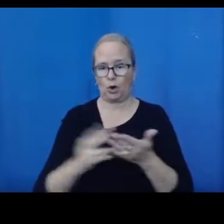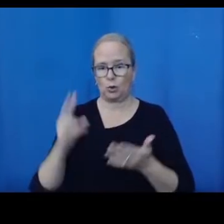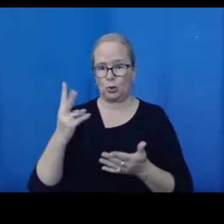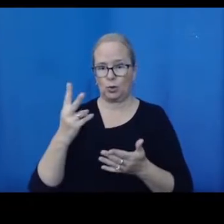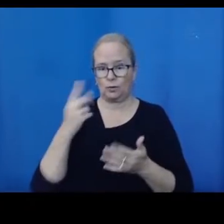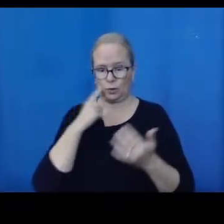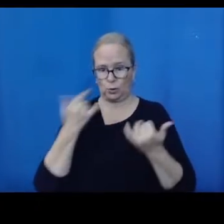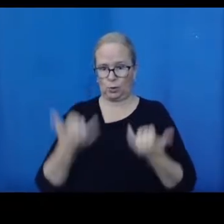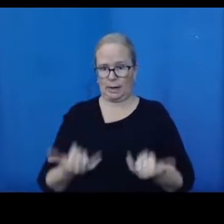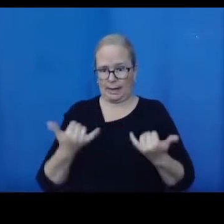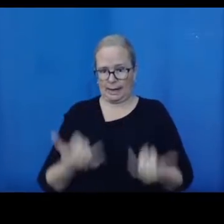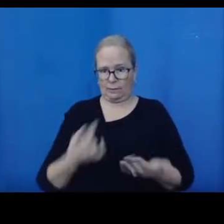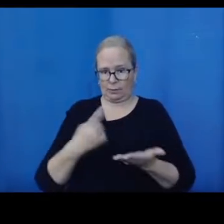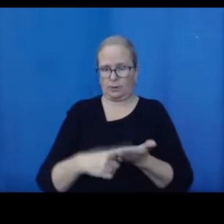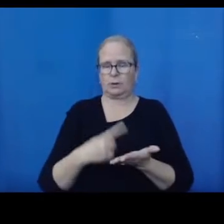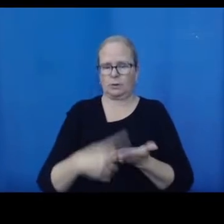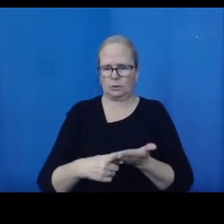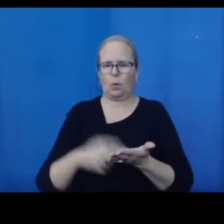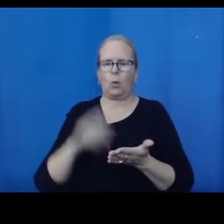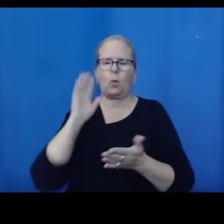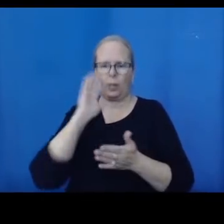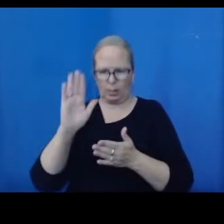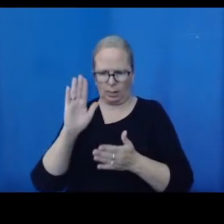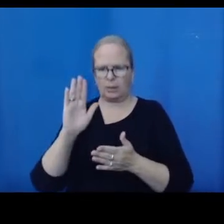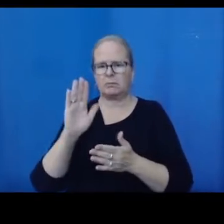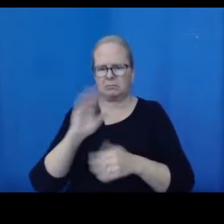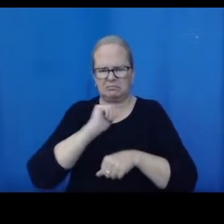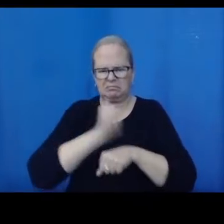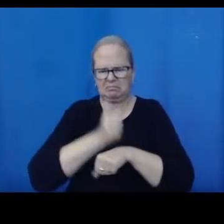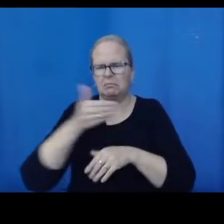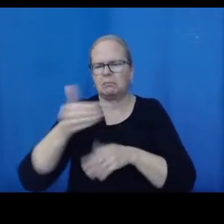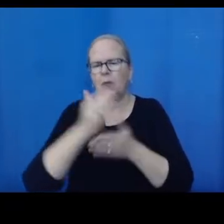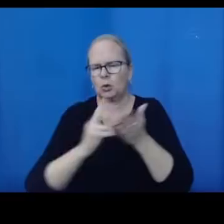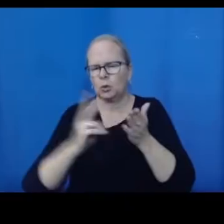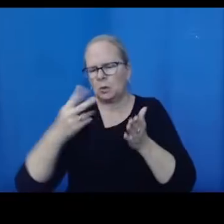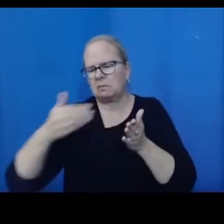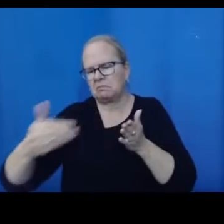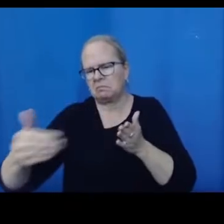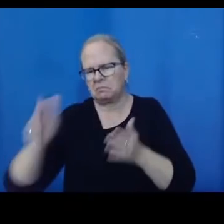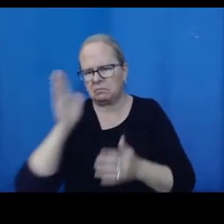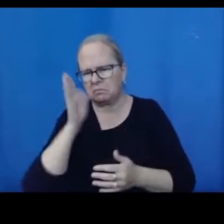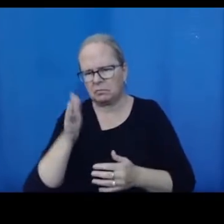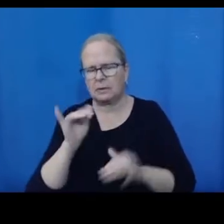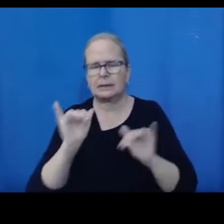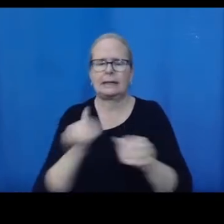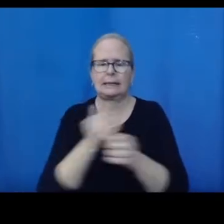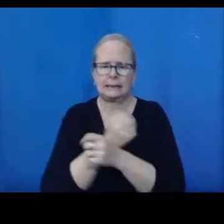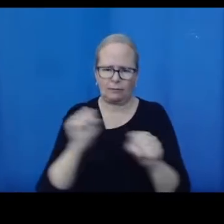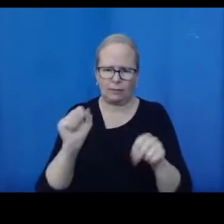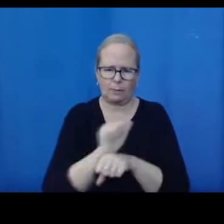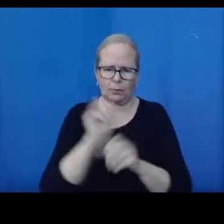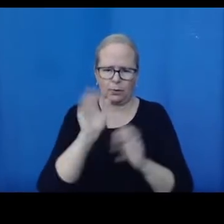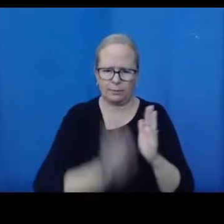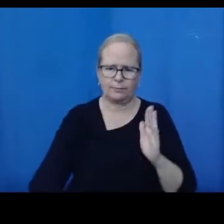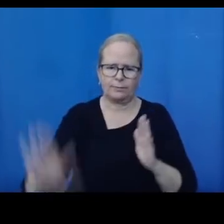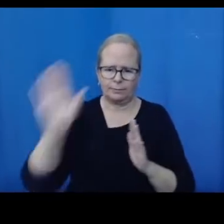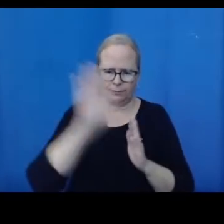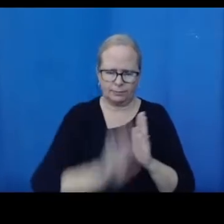future. Stay safe, Alberta. And as always,